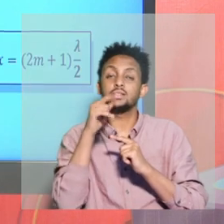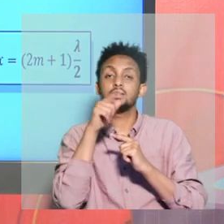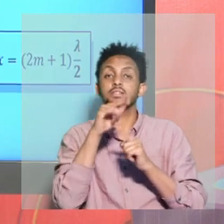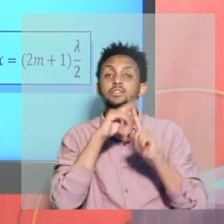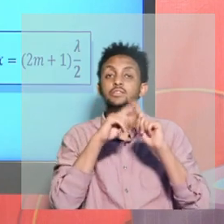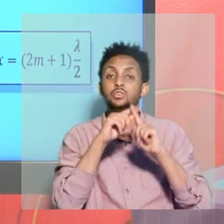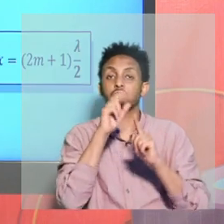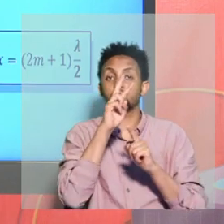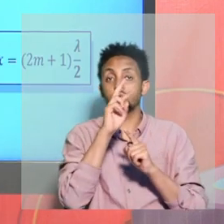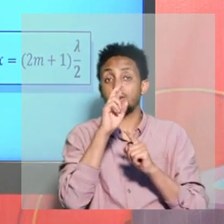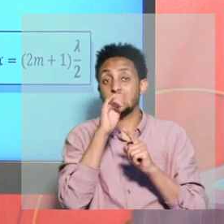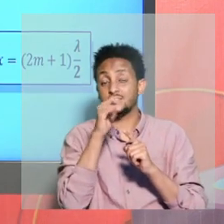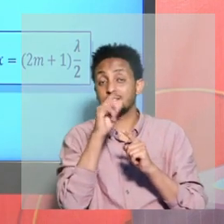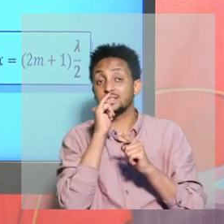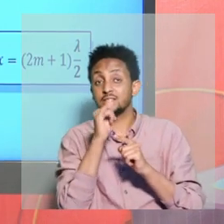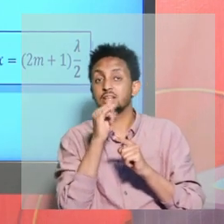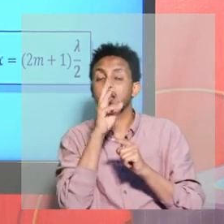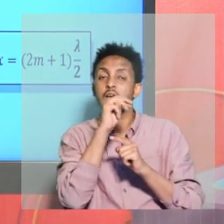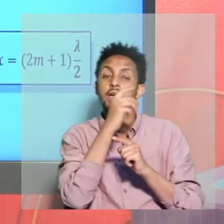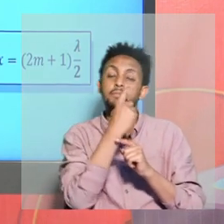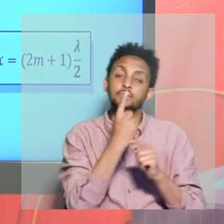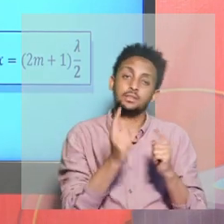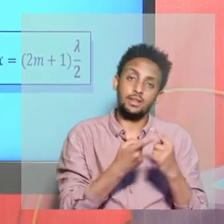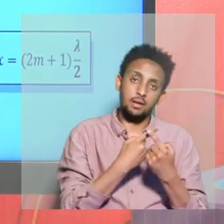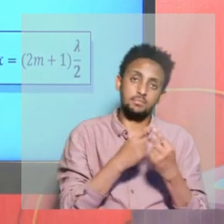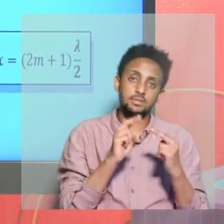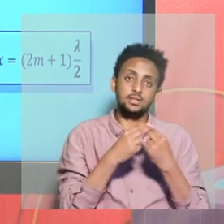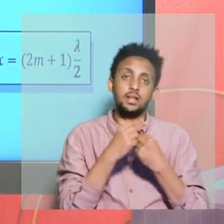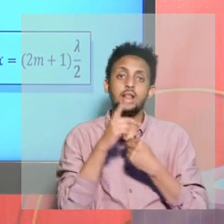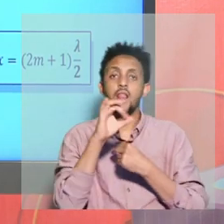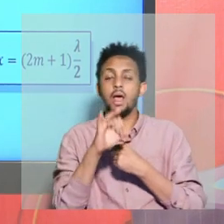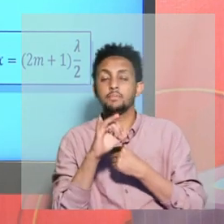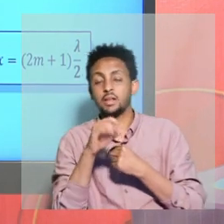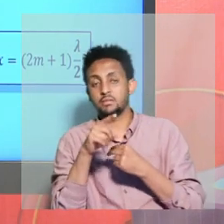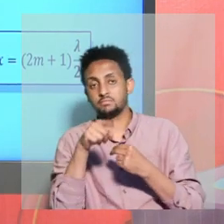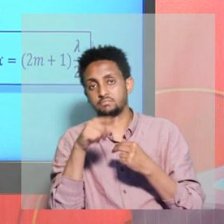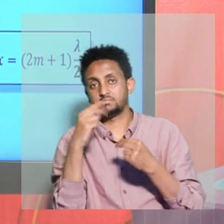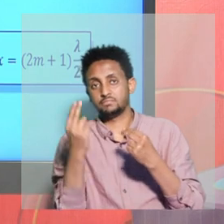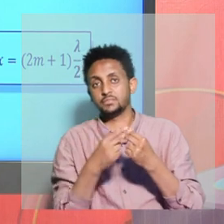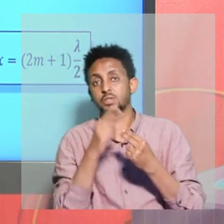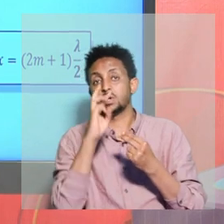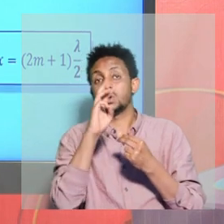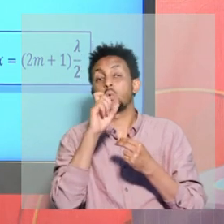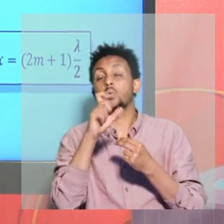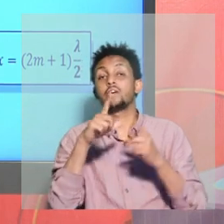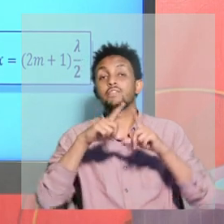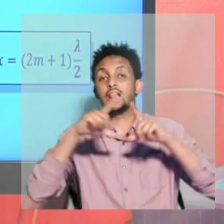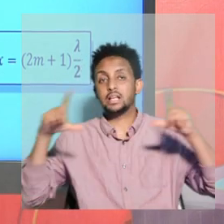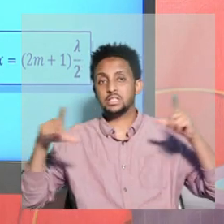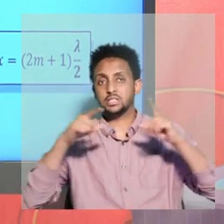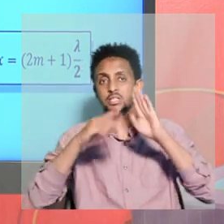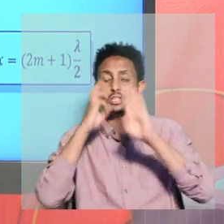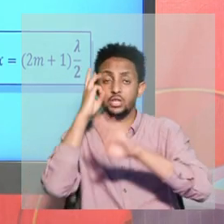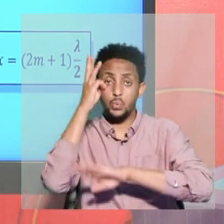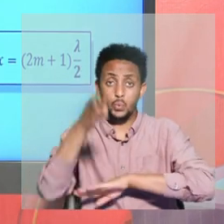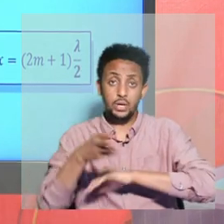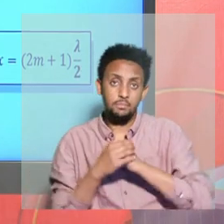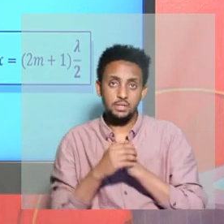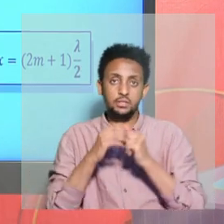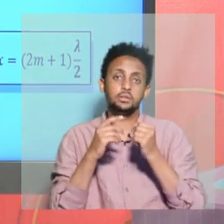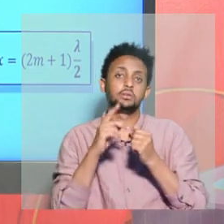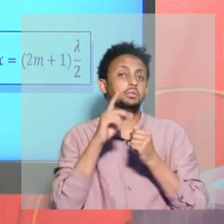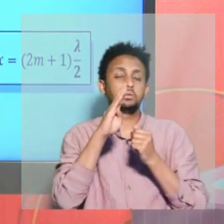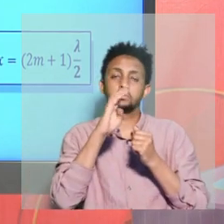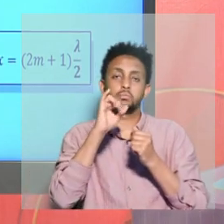the difference of the two rays is m times lambda, meaning the integral multiple of wavelengths, there will be a